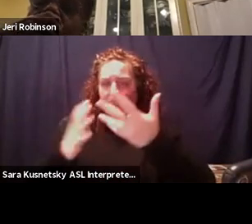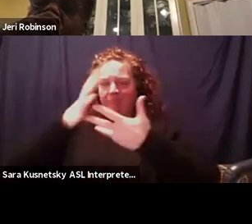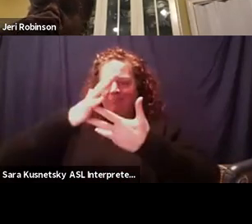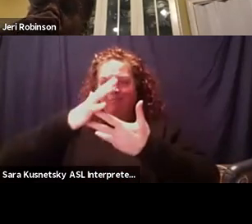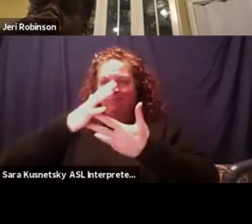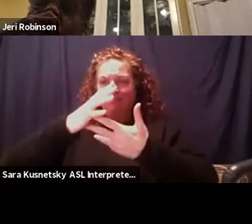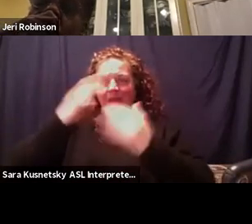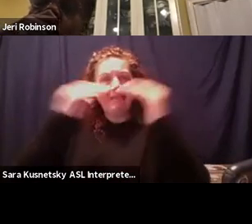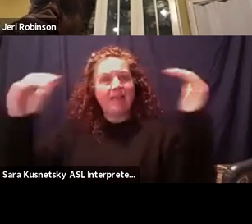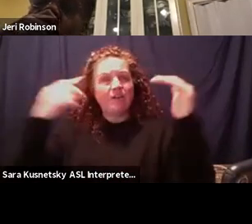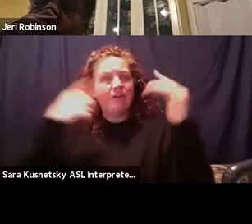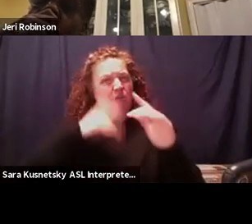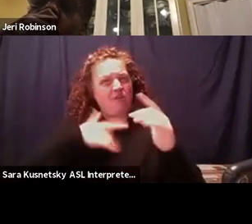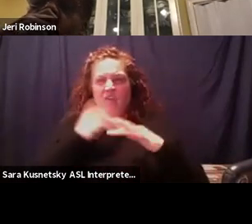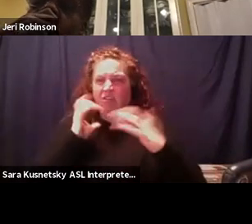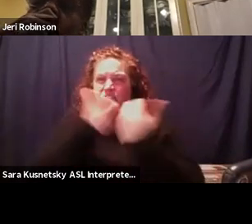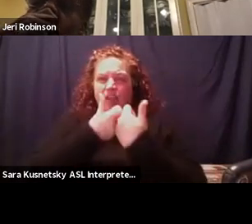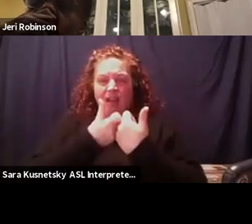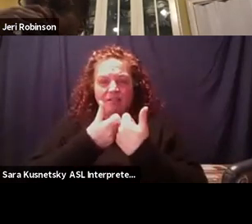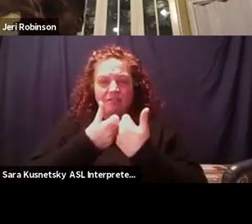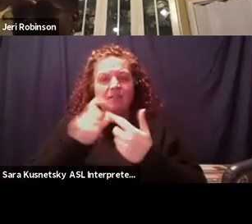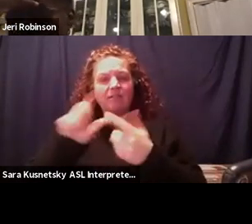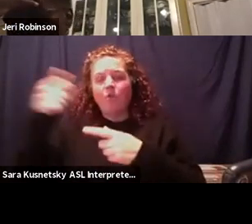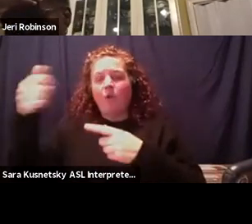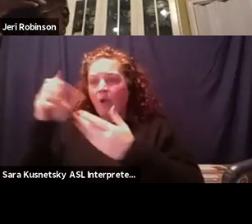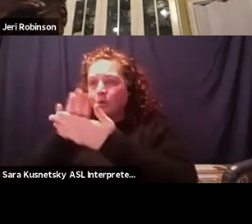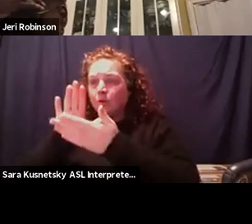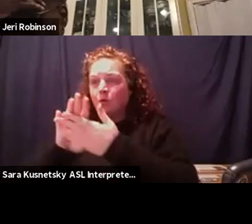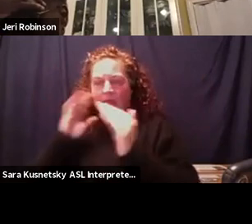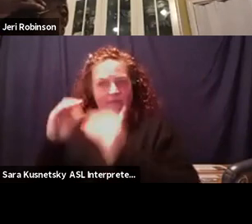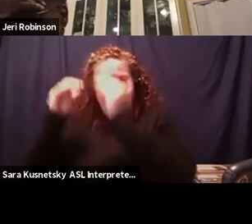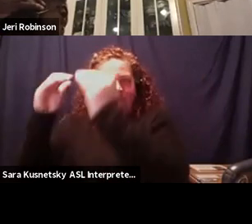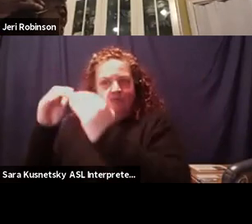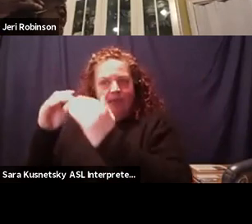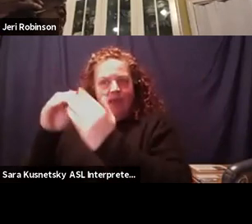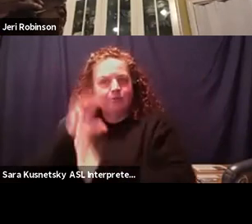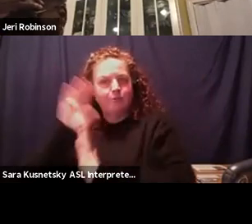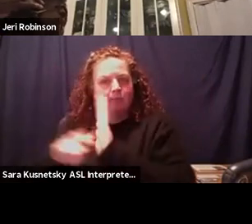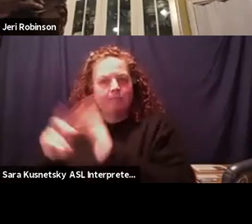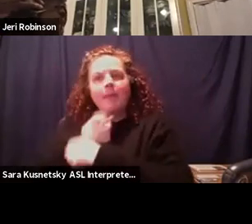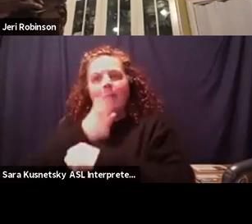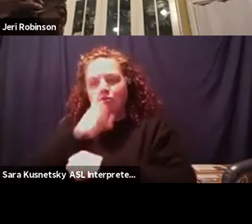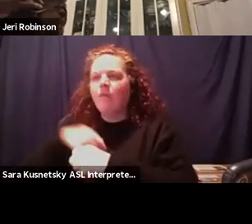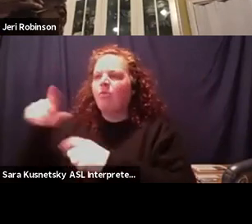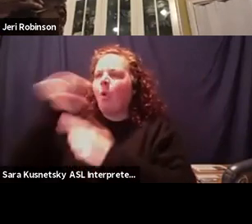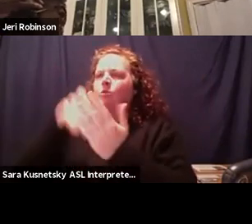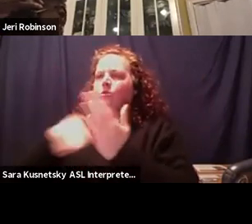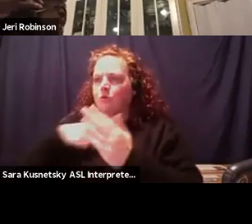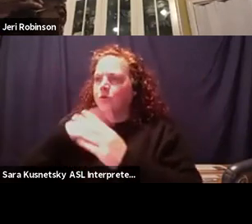they can get into AWC where there is an advanced curriculum that ensures kids are getting the education they